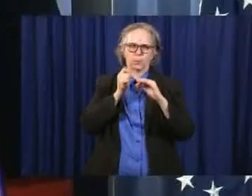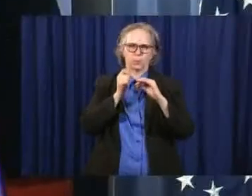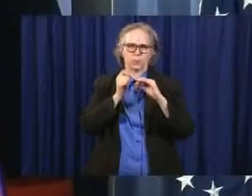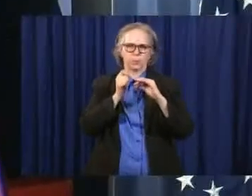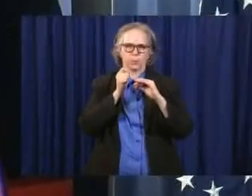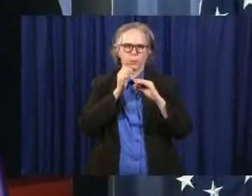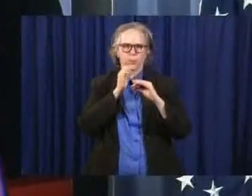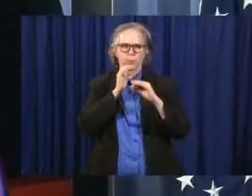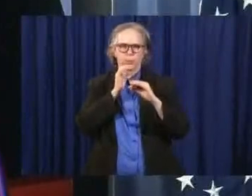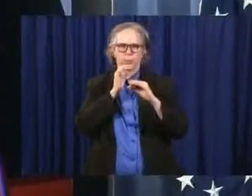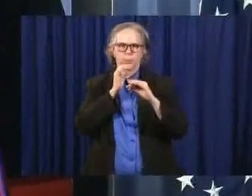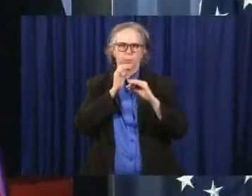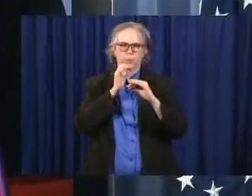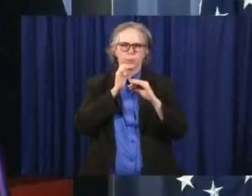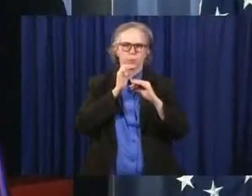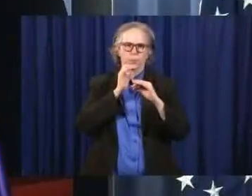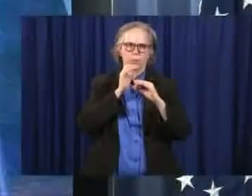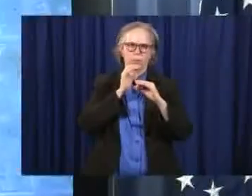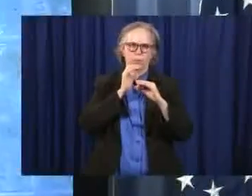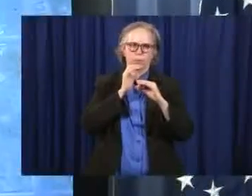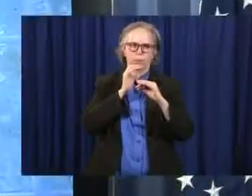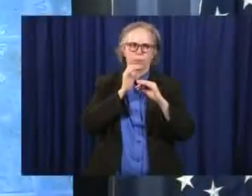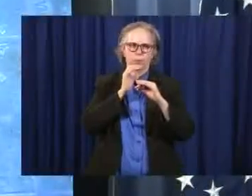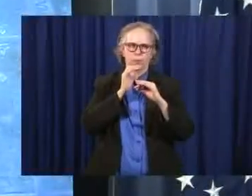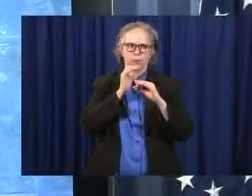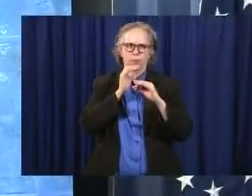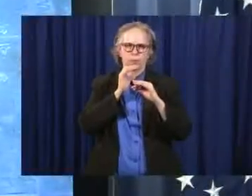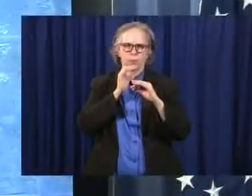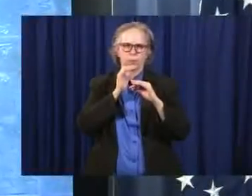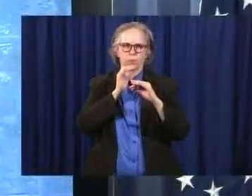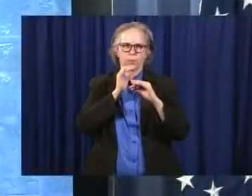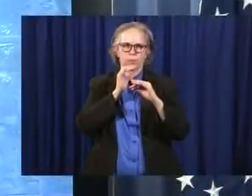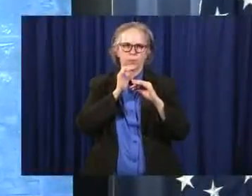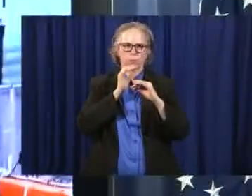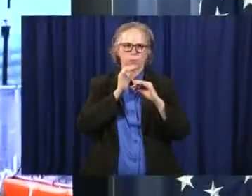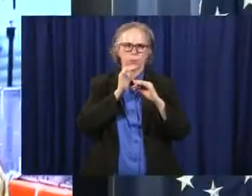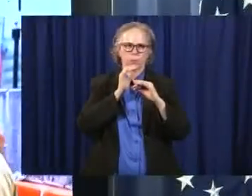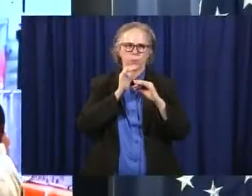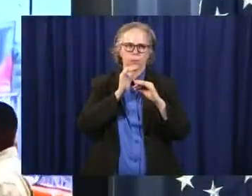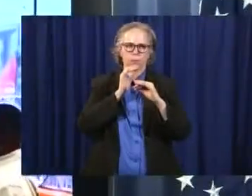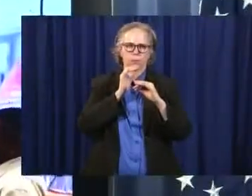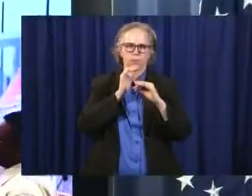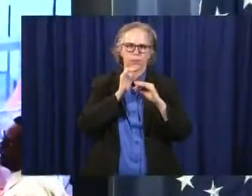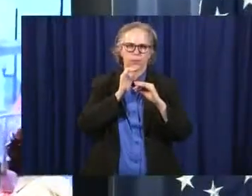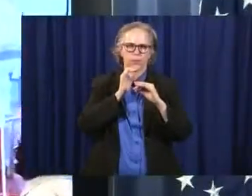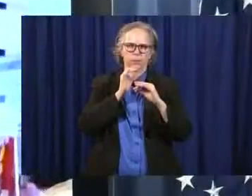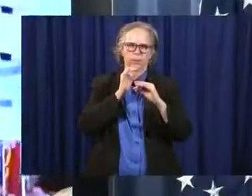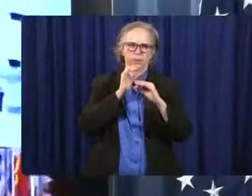Thank you.